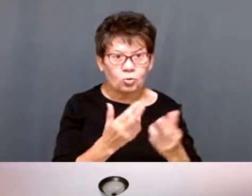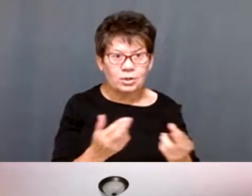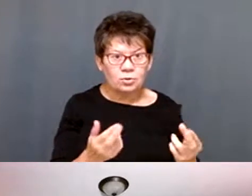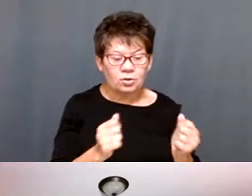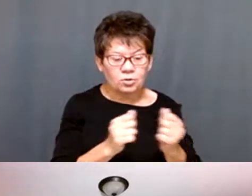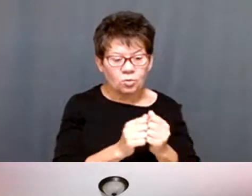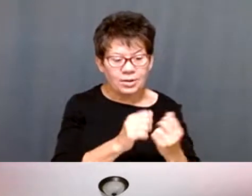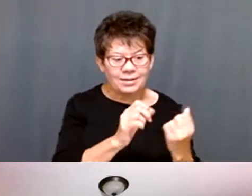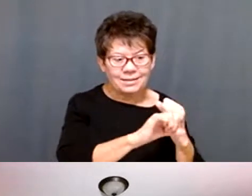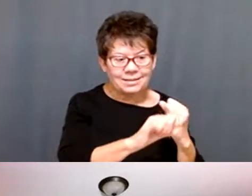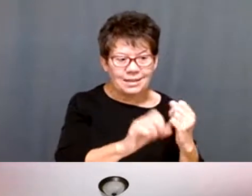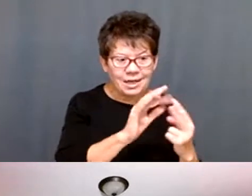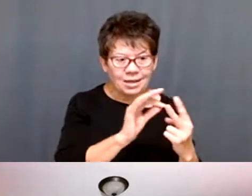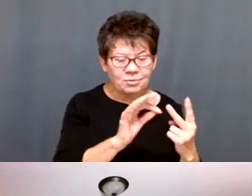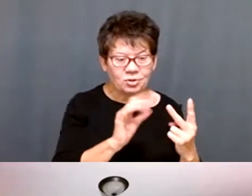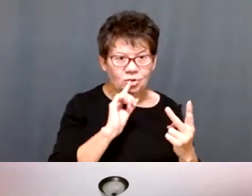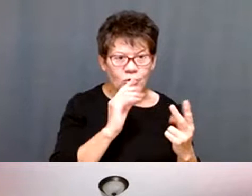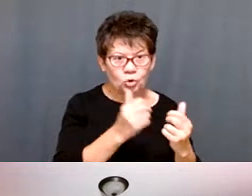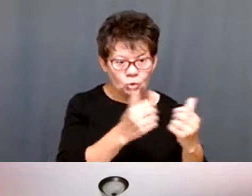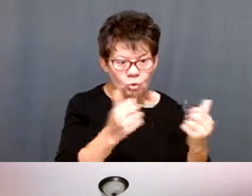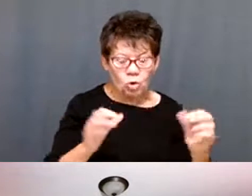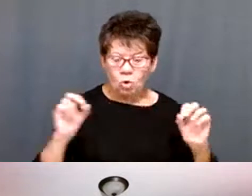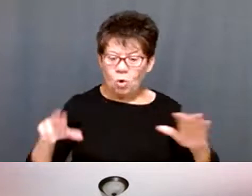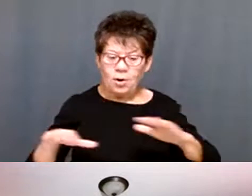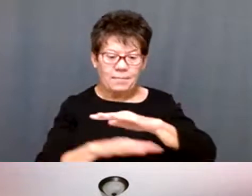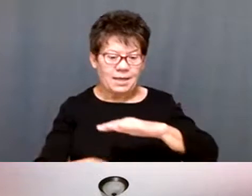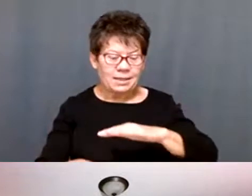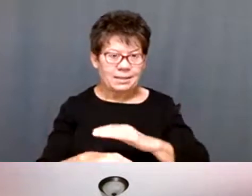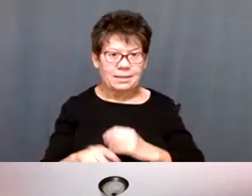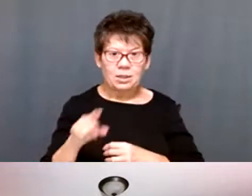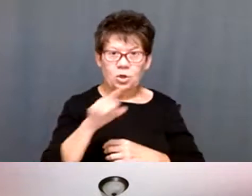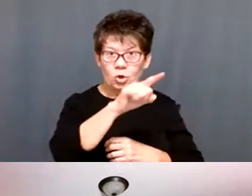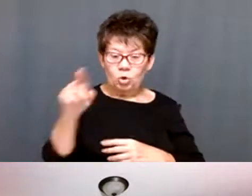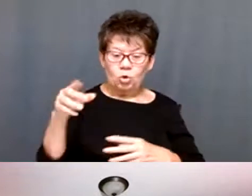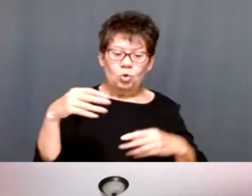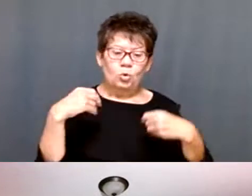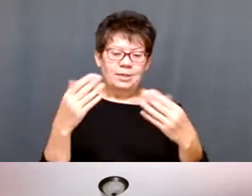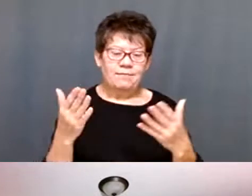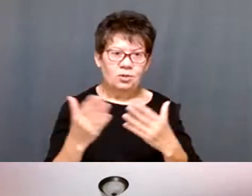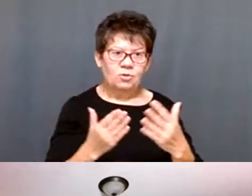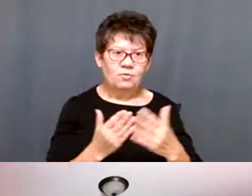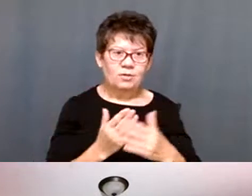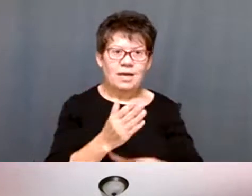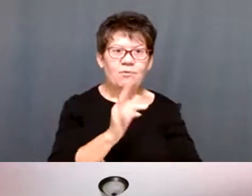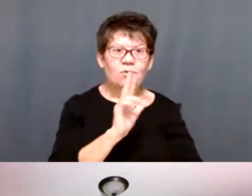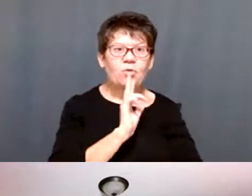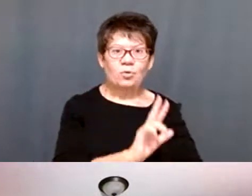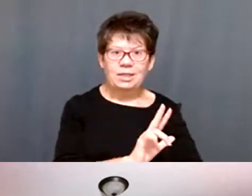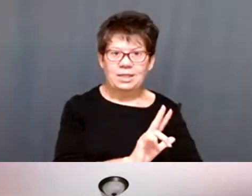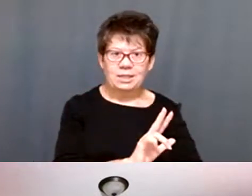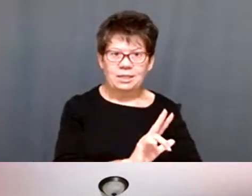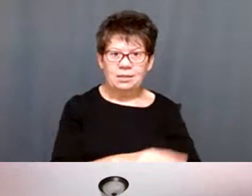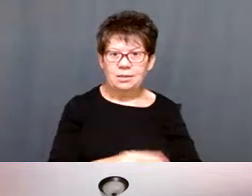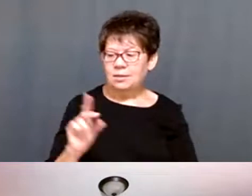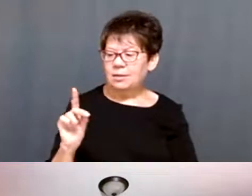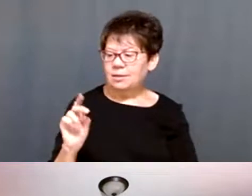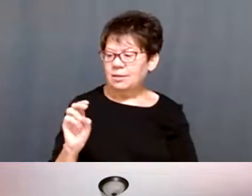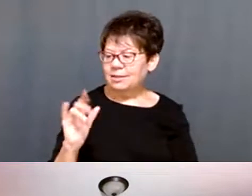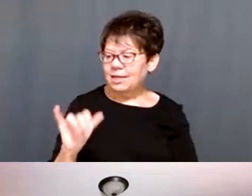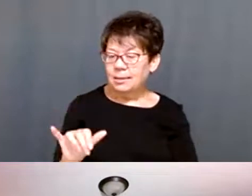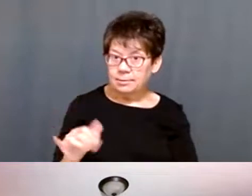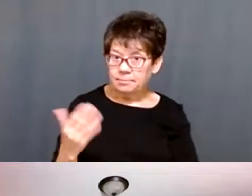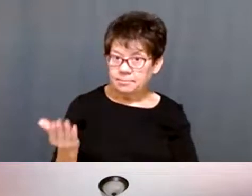to differentiate, or is it basically just you all being able to provide the service beyond 3 years old? Kelly, would you like to take this